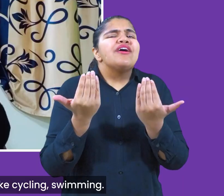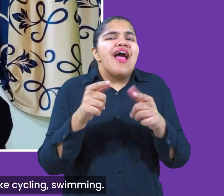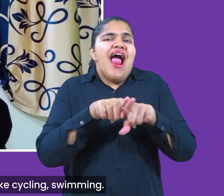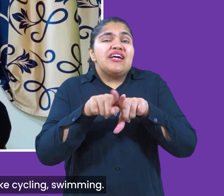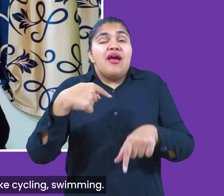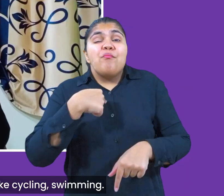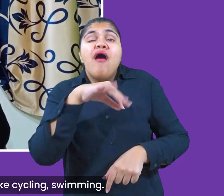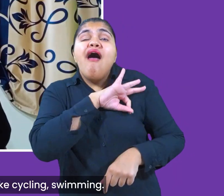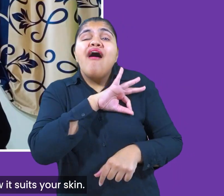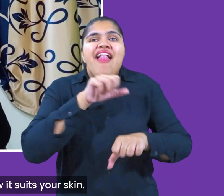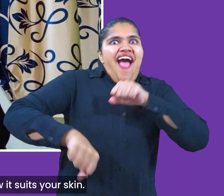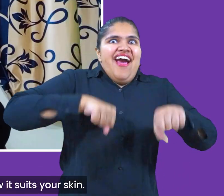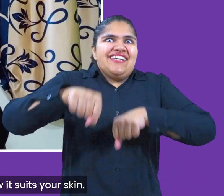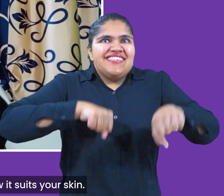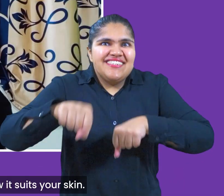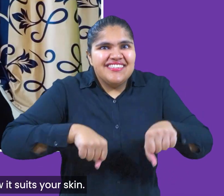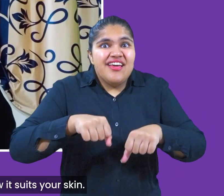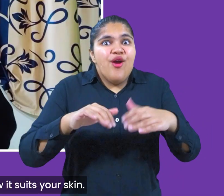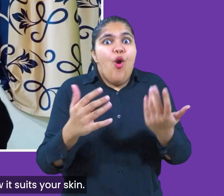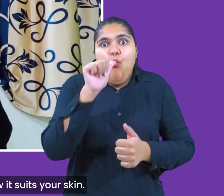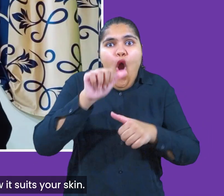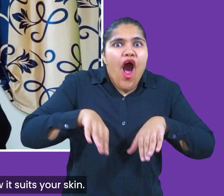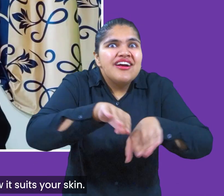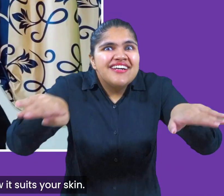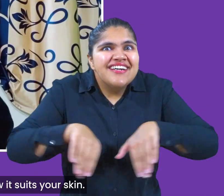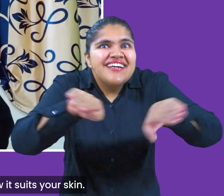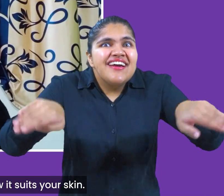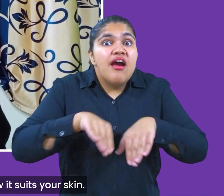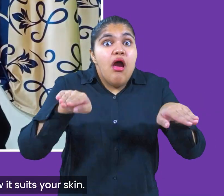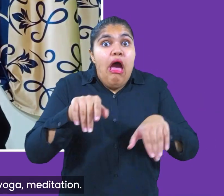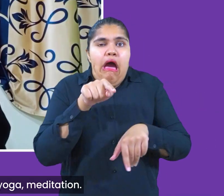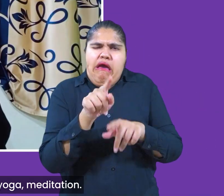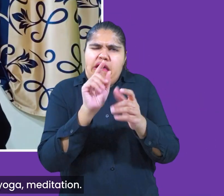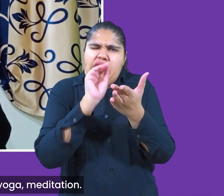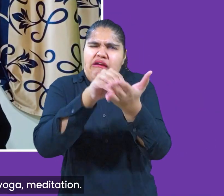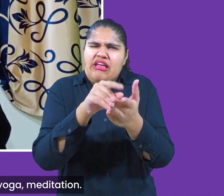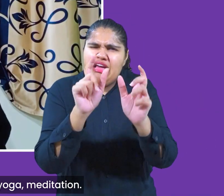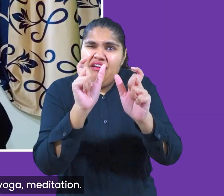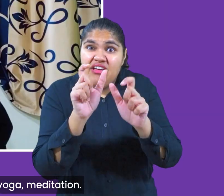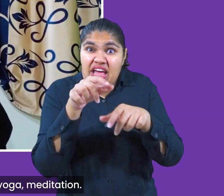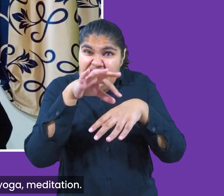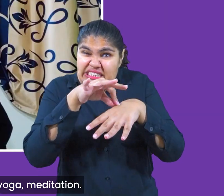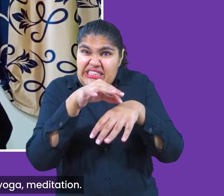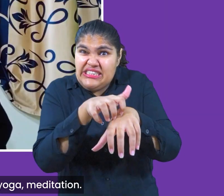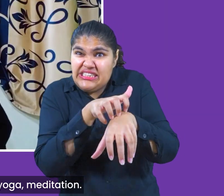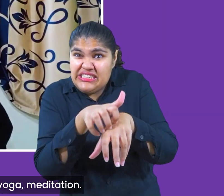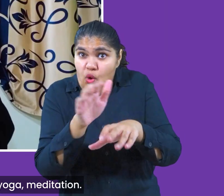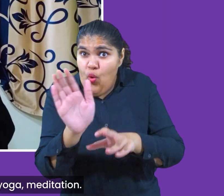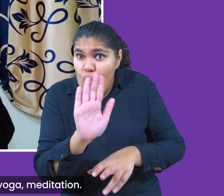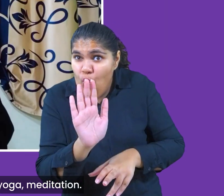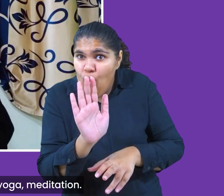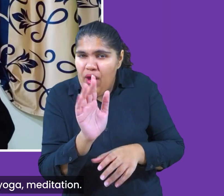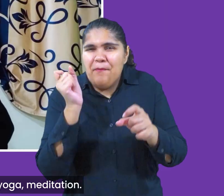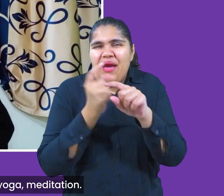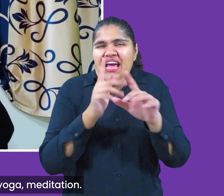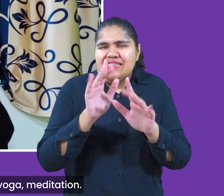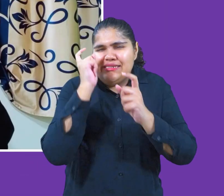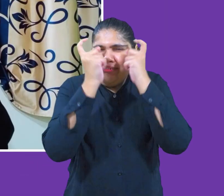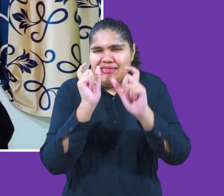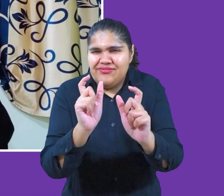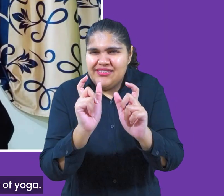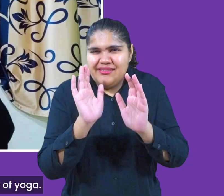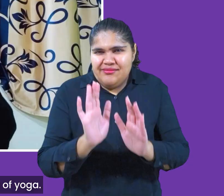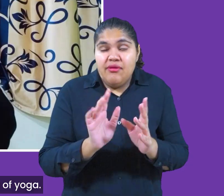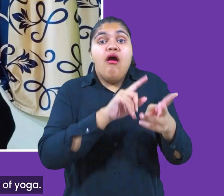cycling, swimming. Like, swimming depends on how it suits your skin, and also, like, some things like yoga,